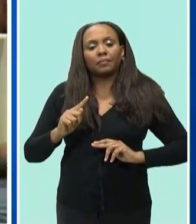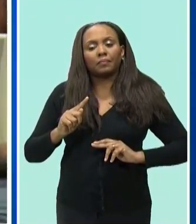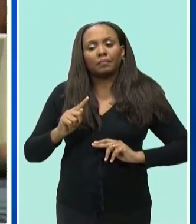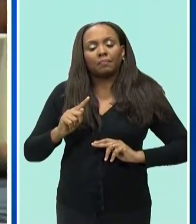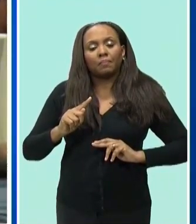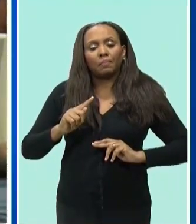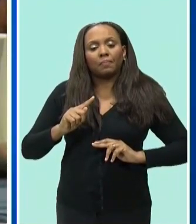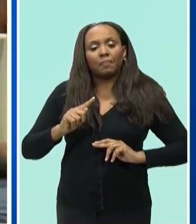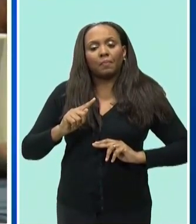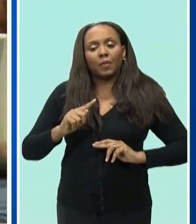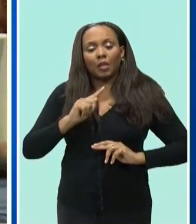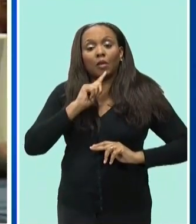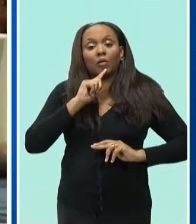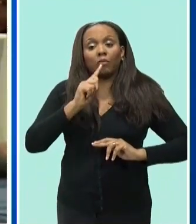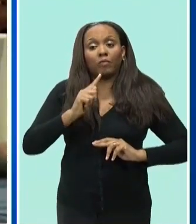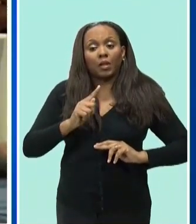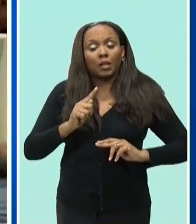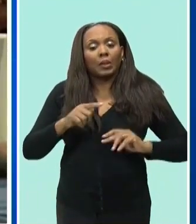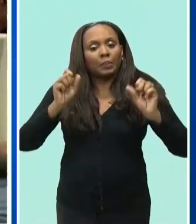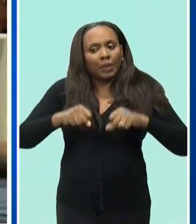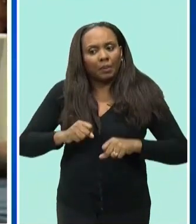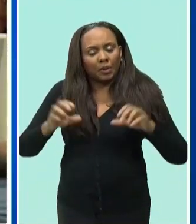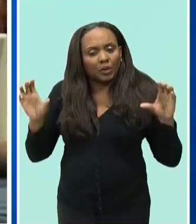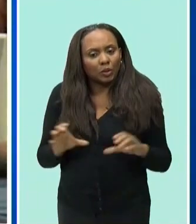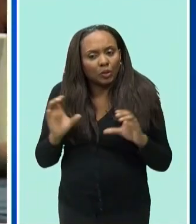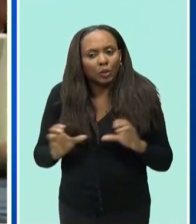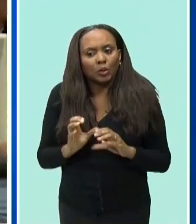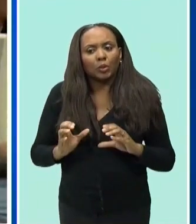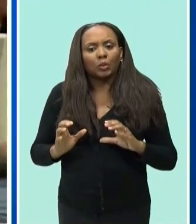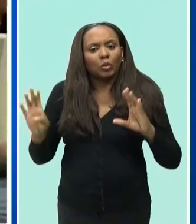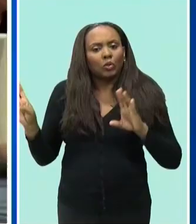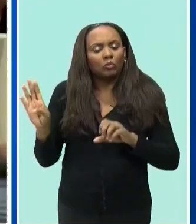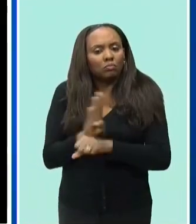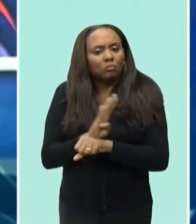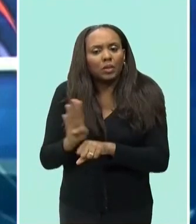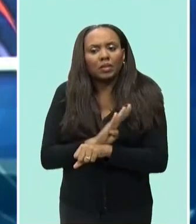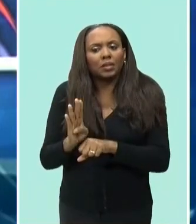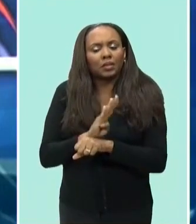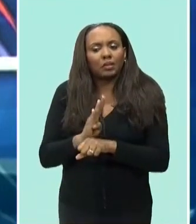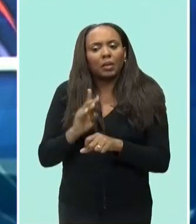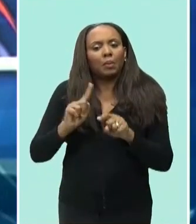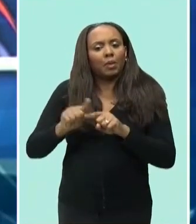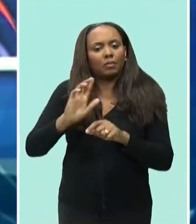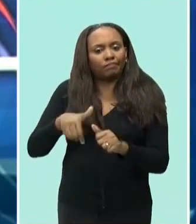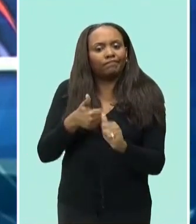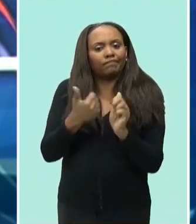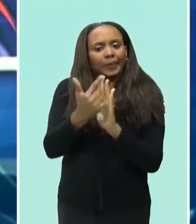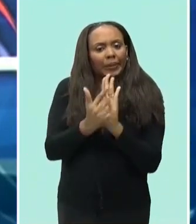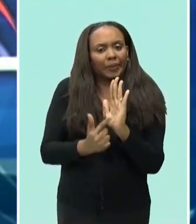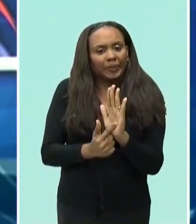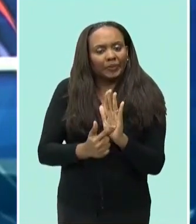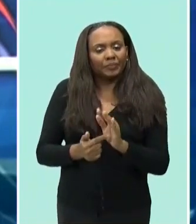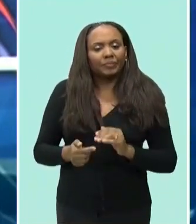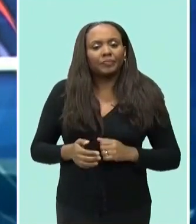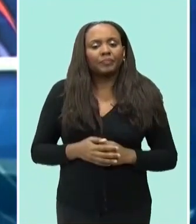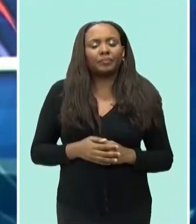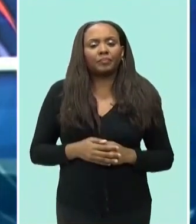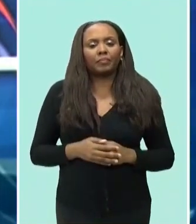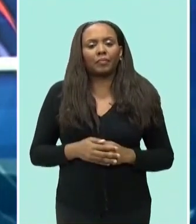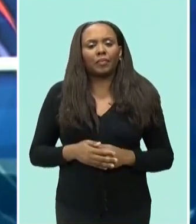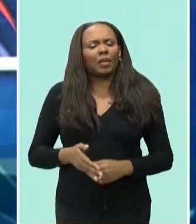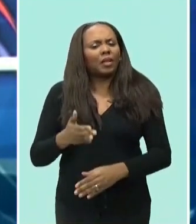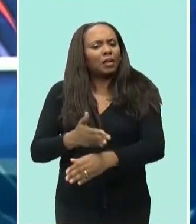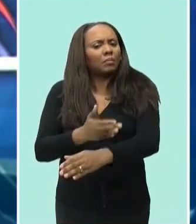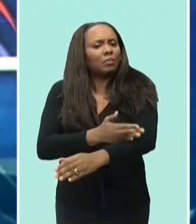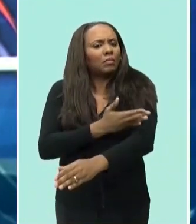confines of what the law will provide for. Well, improvements in environmental conditions at the